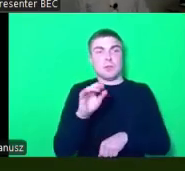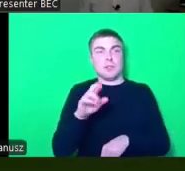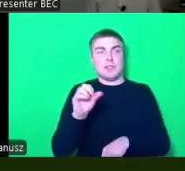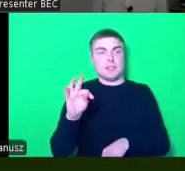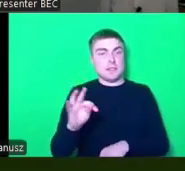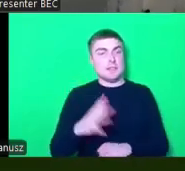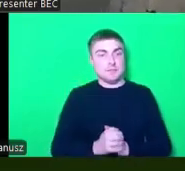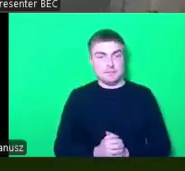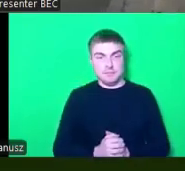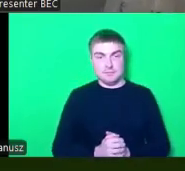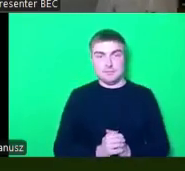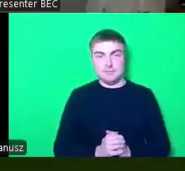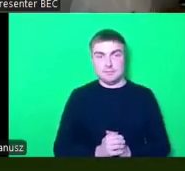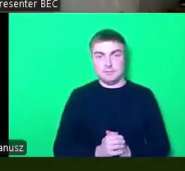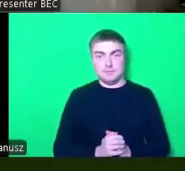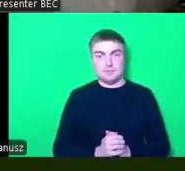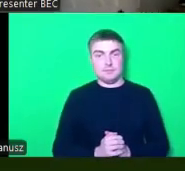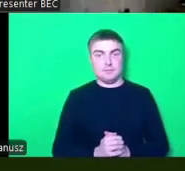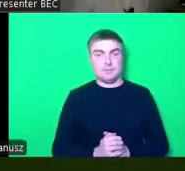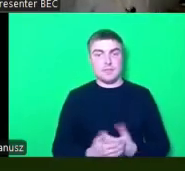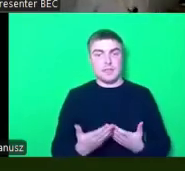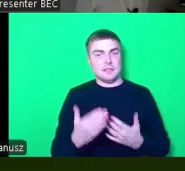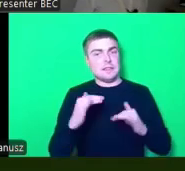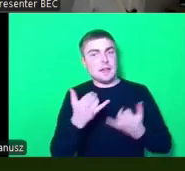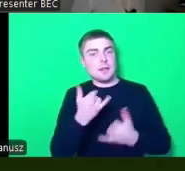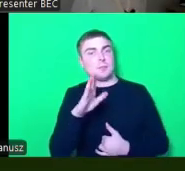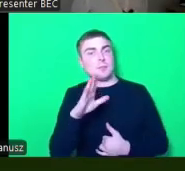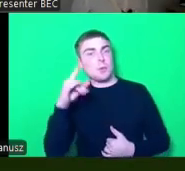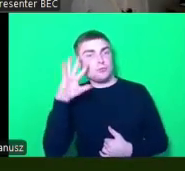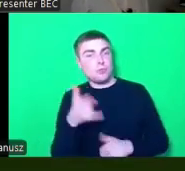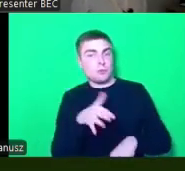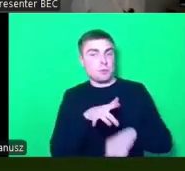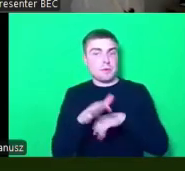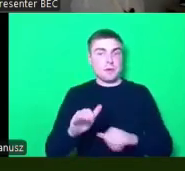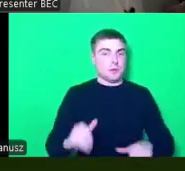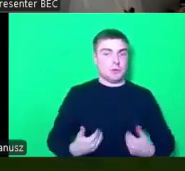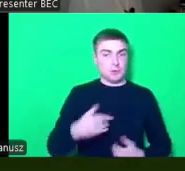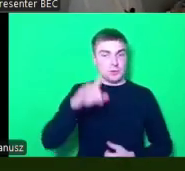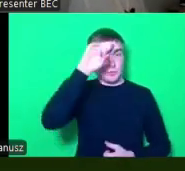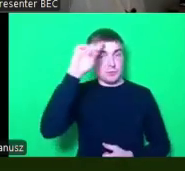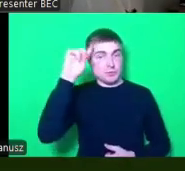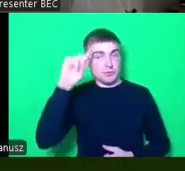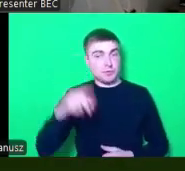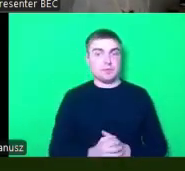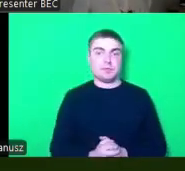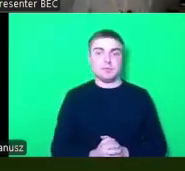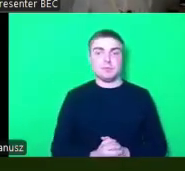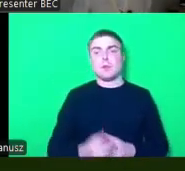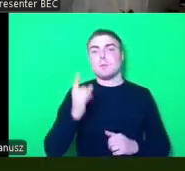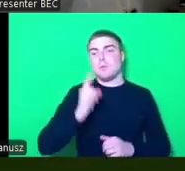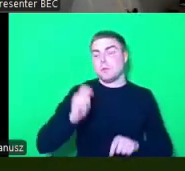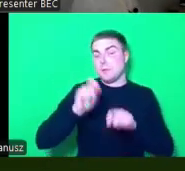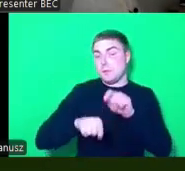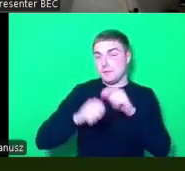affects human health? And we looked at several things. First, the effect